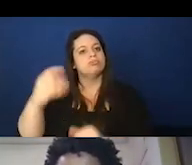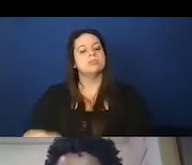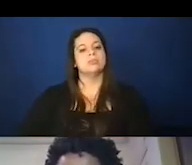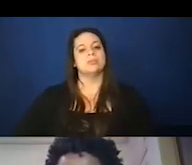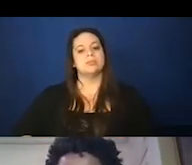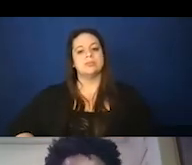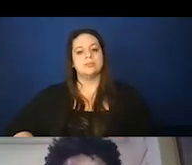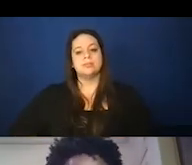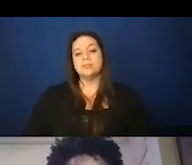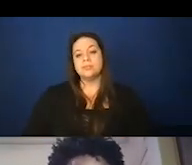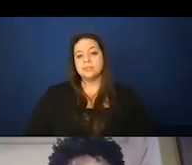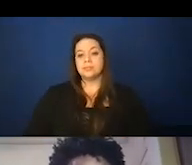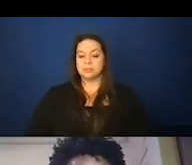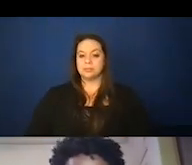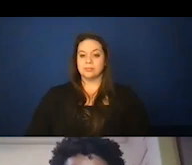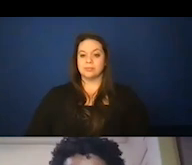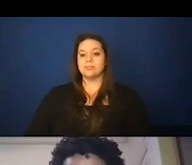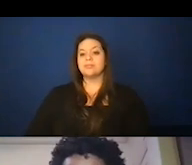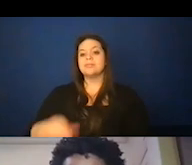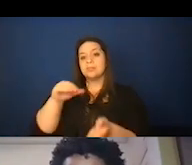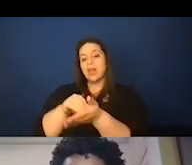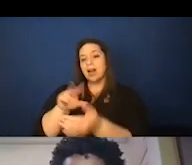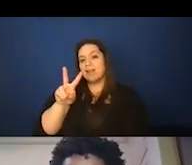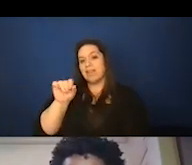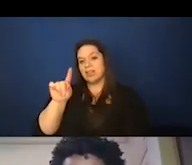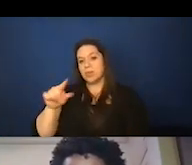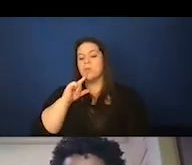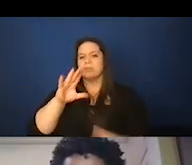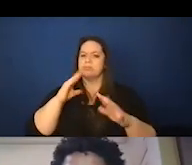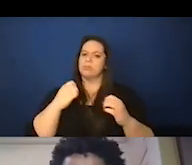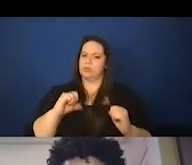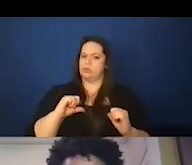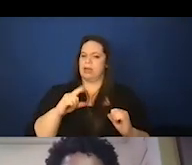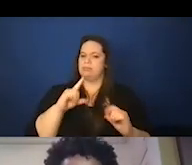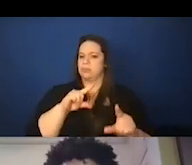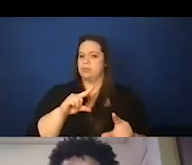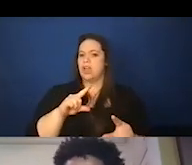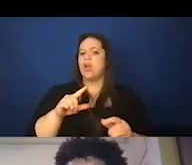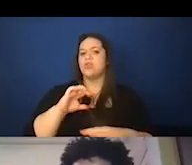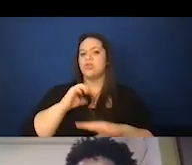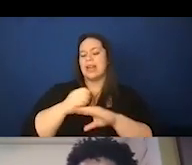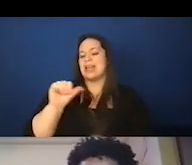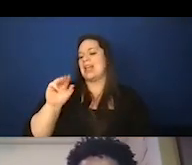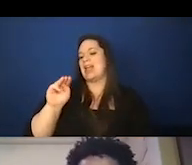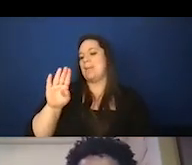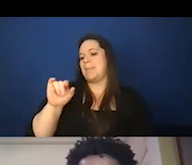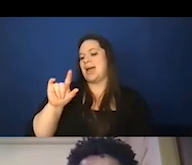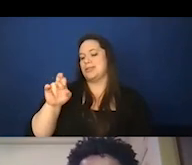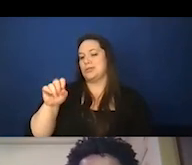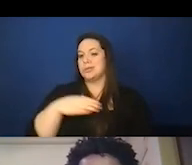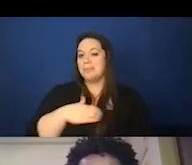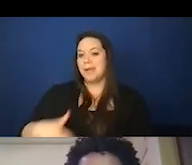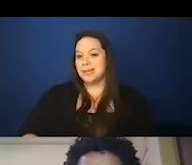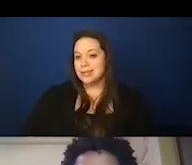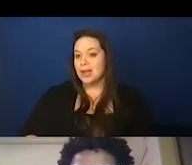Well, I think I'll take the first shot. I mean, we're creating ambassadors, right? I have 150 people that look like the community that got the